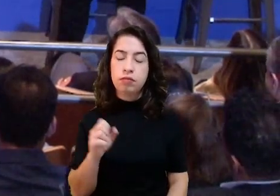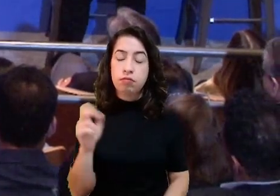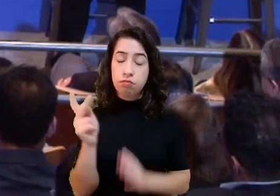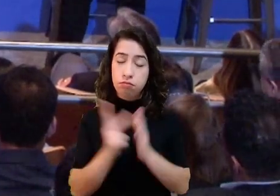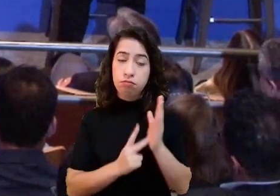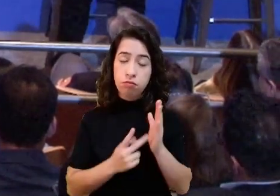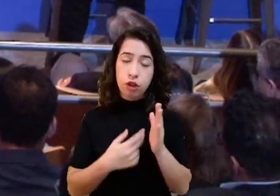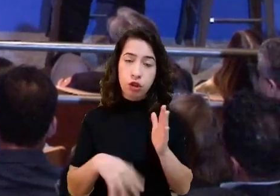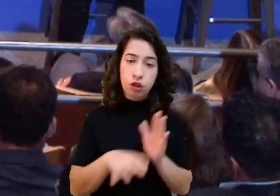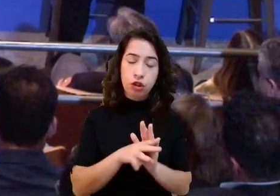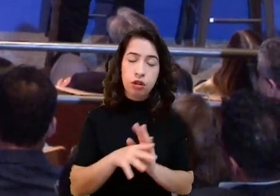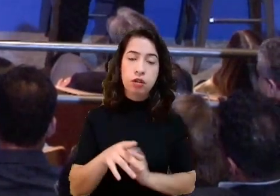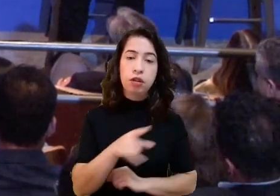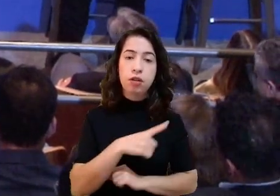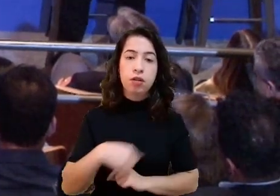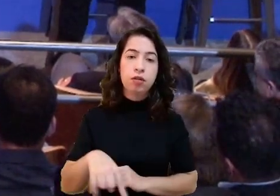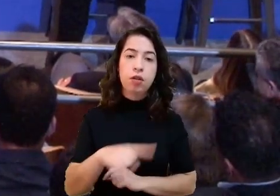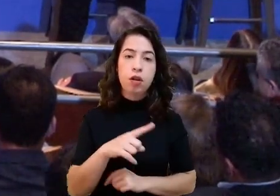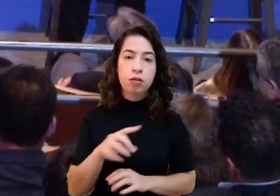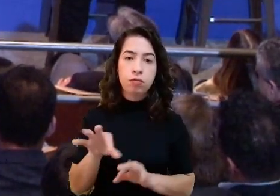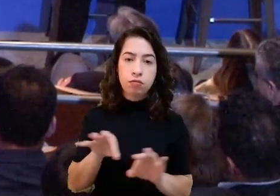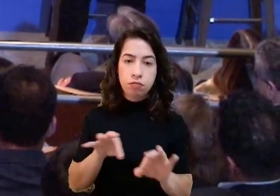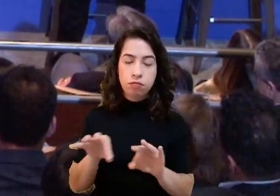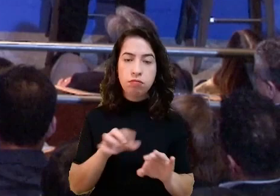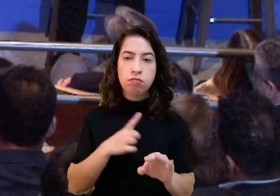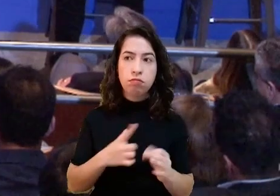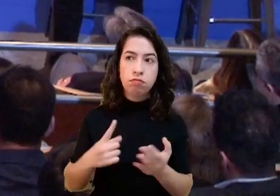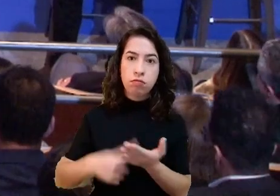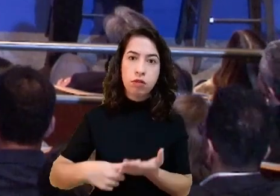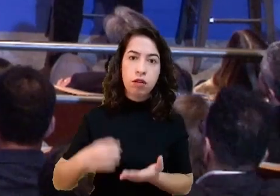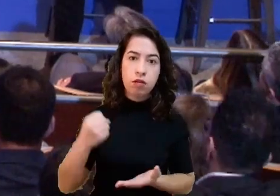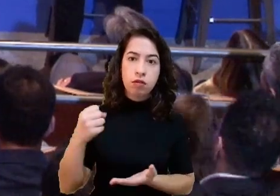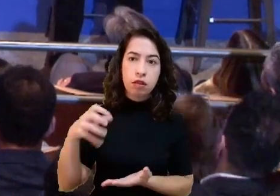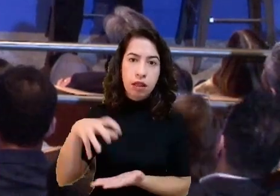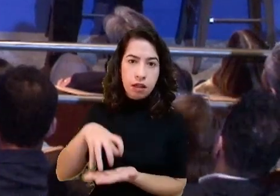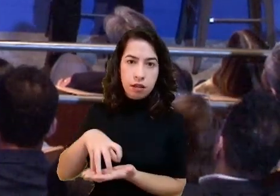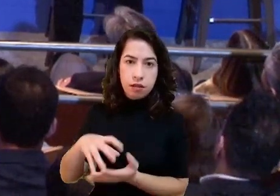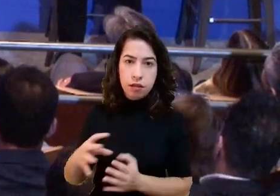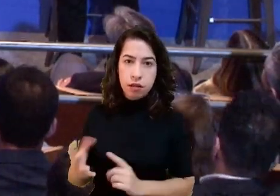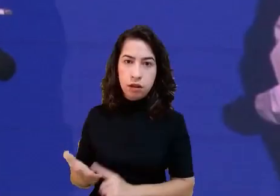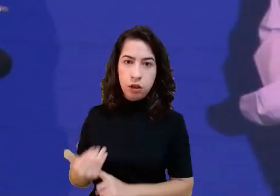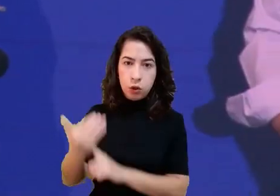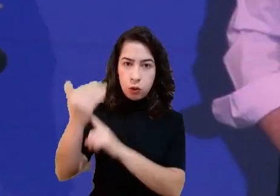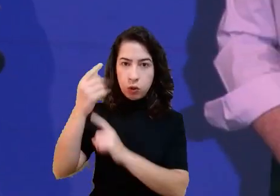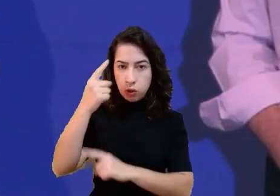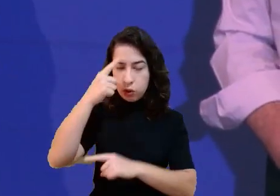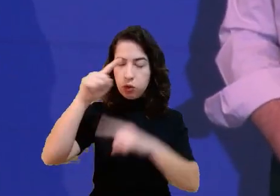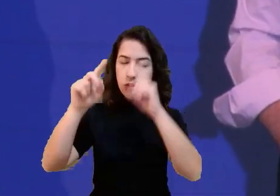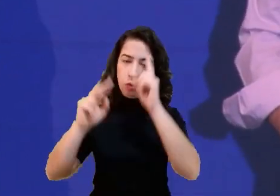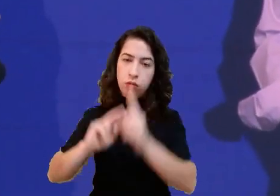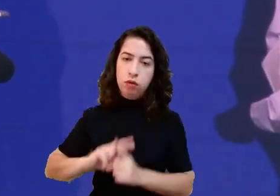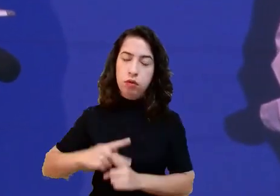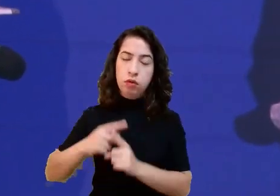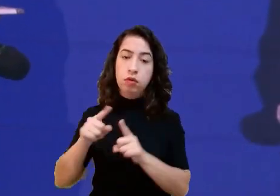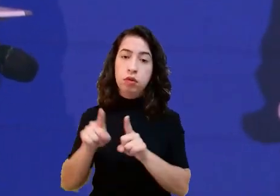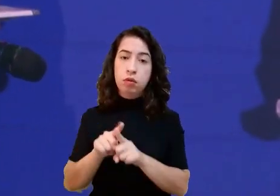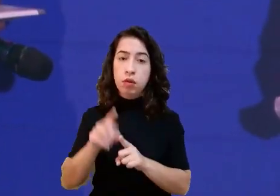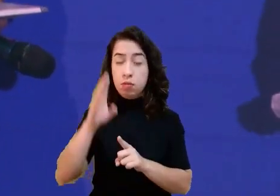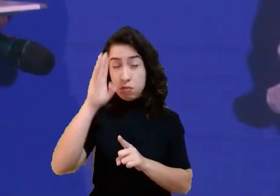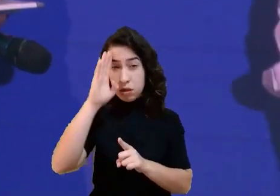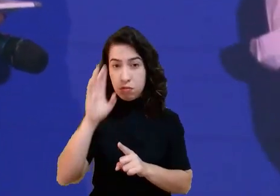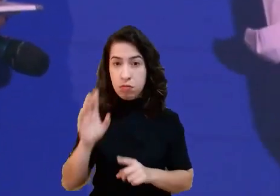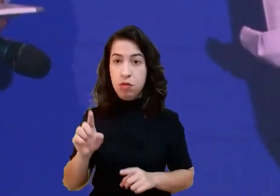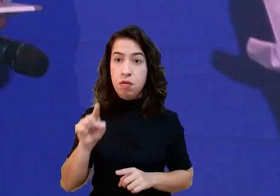us. And we have a strong partnership with the technology and innovation front and